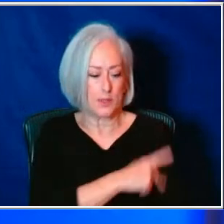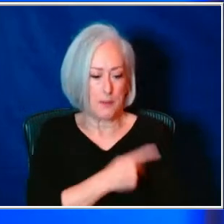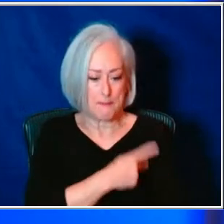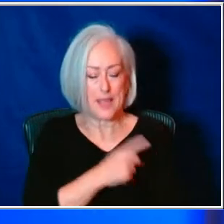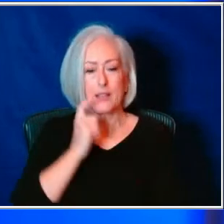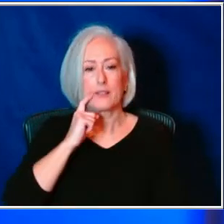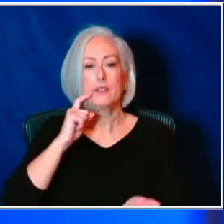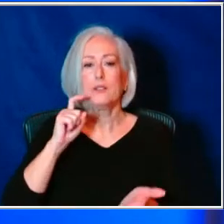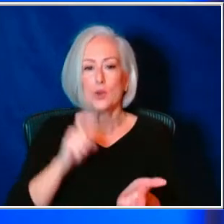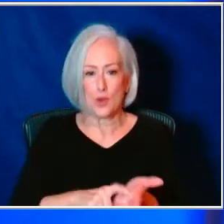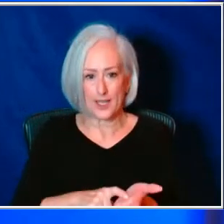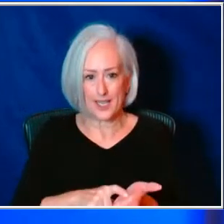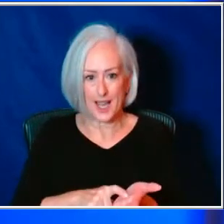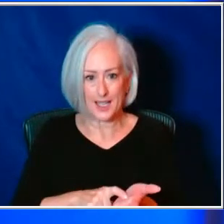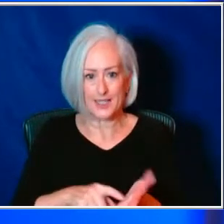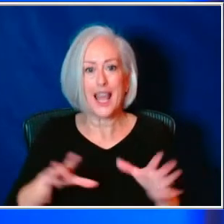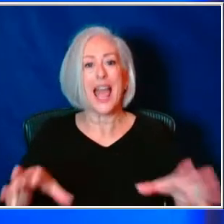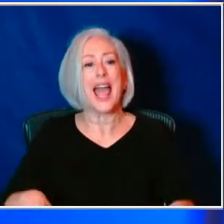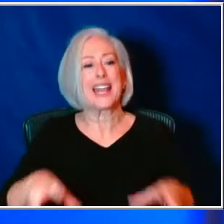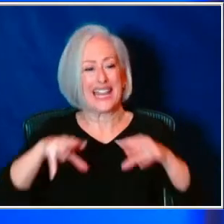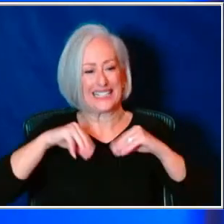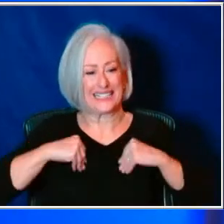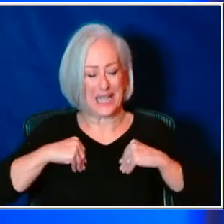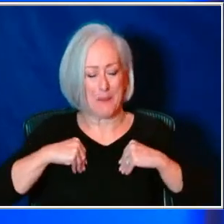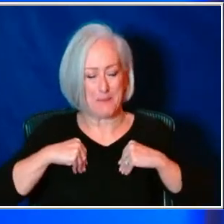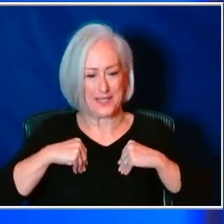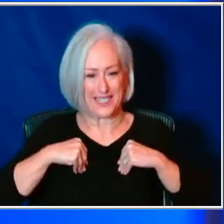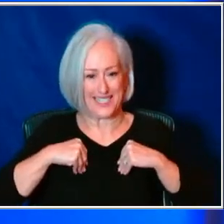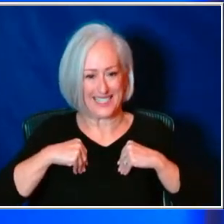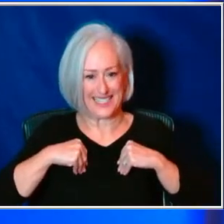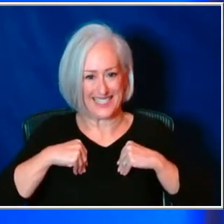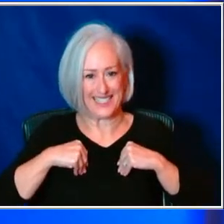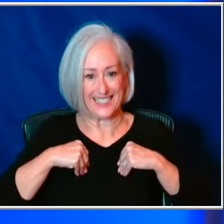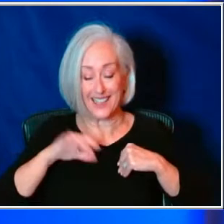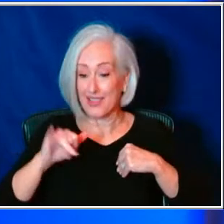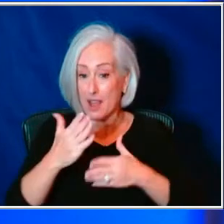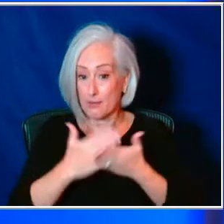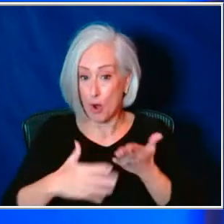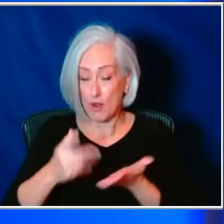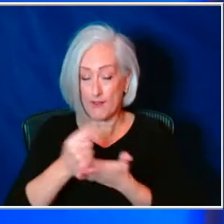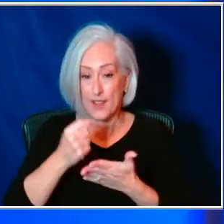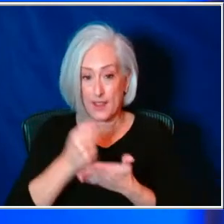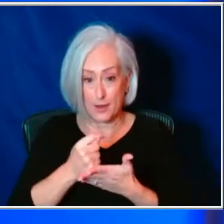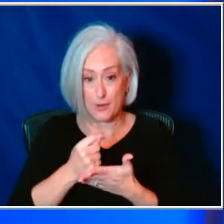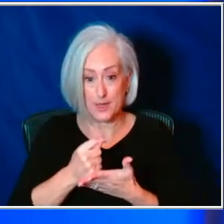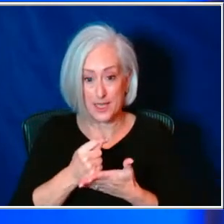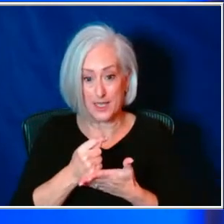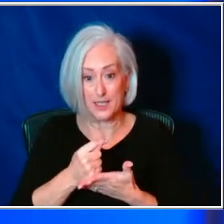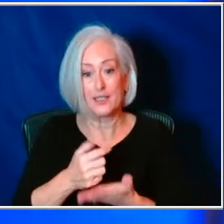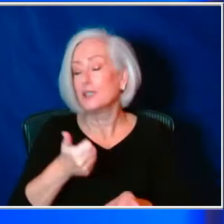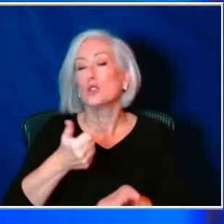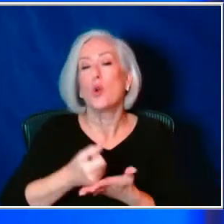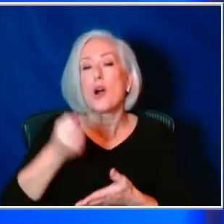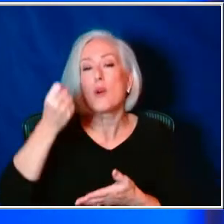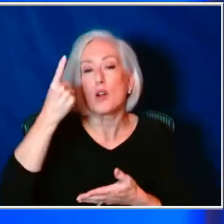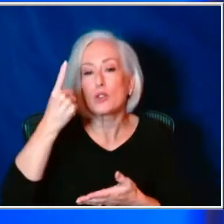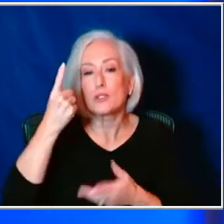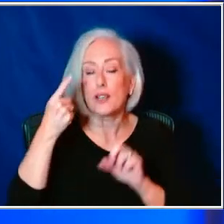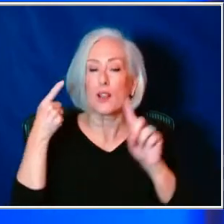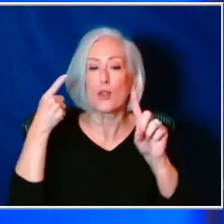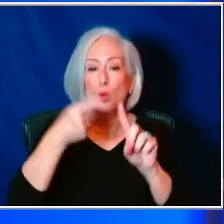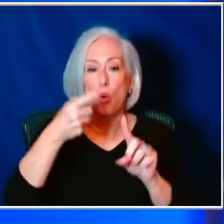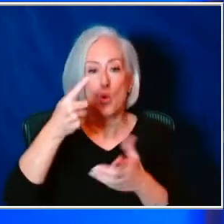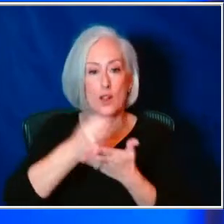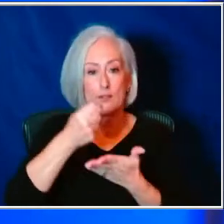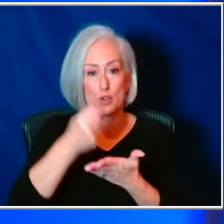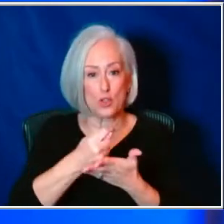tell, that's part of the therapy, is acceptance, in understanding that the ultimate goals of treatment in patients